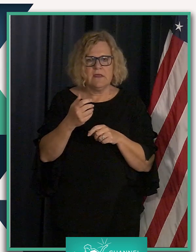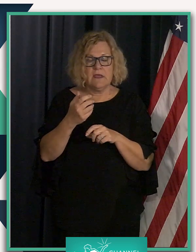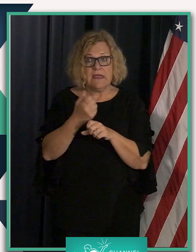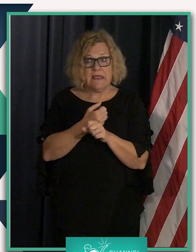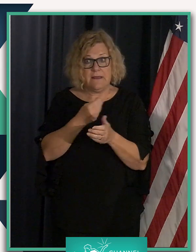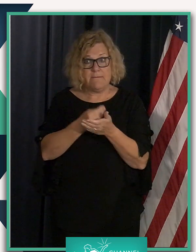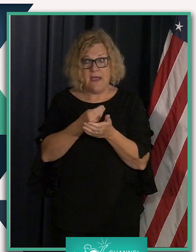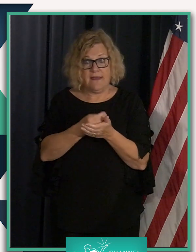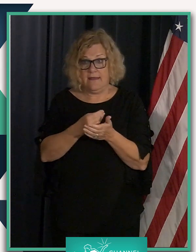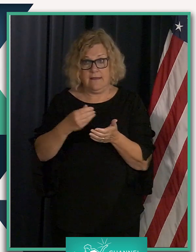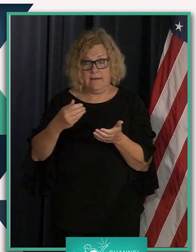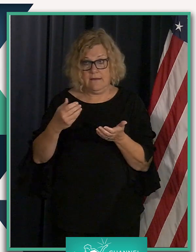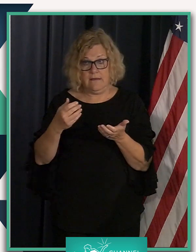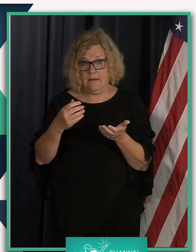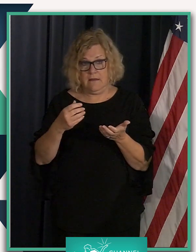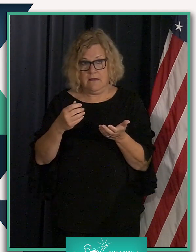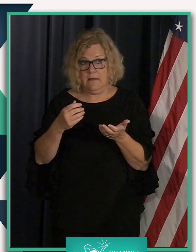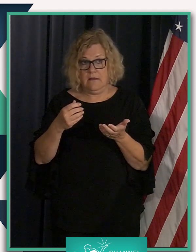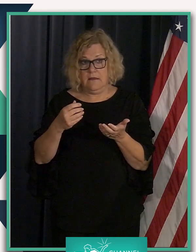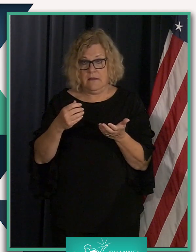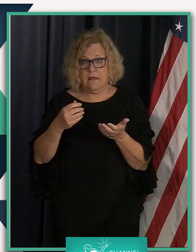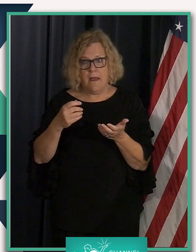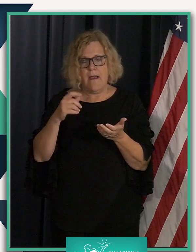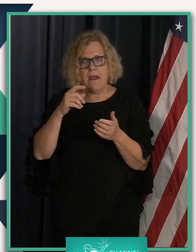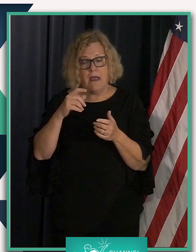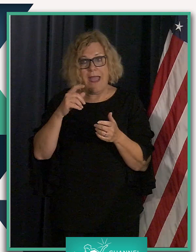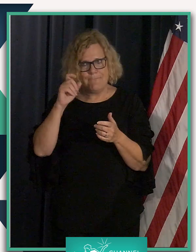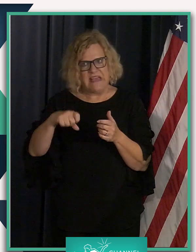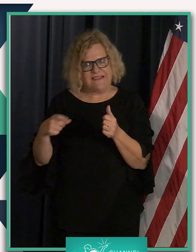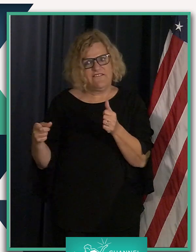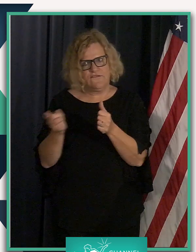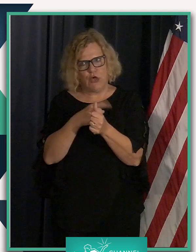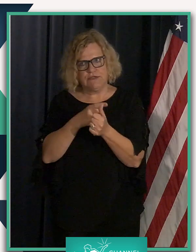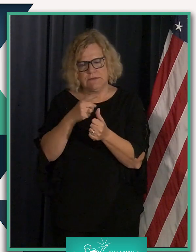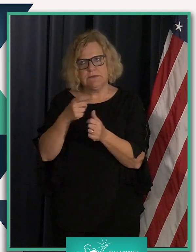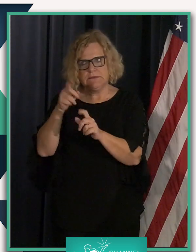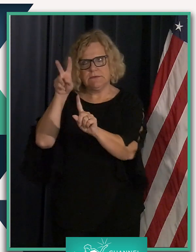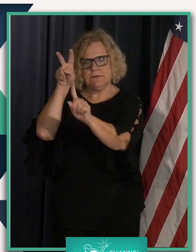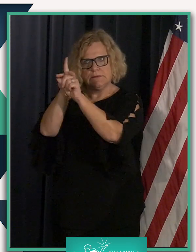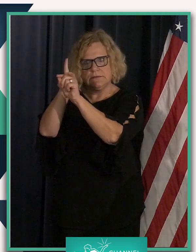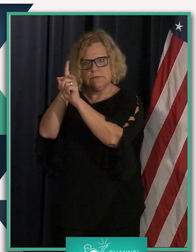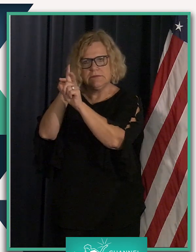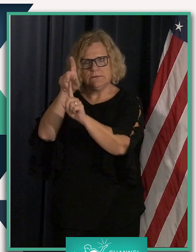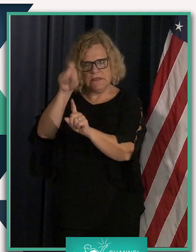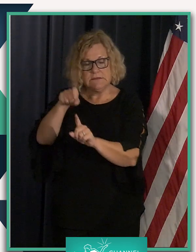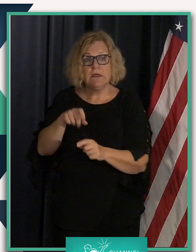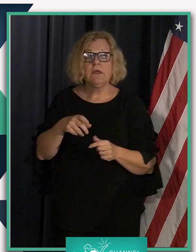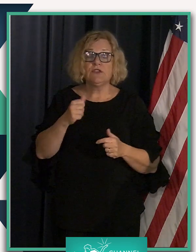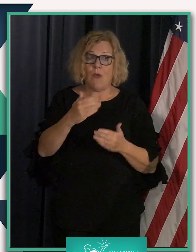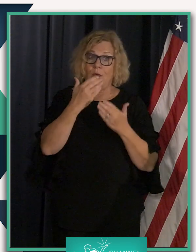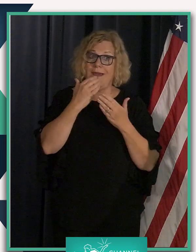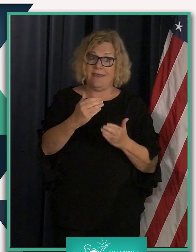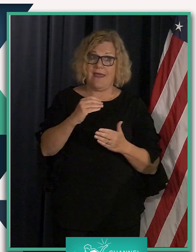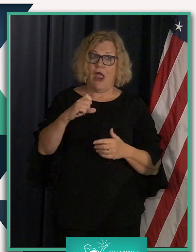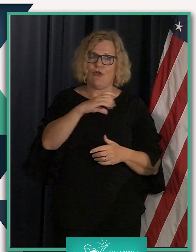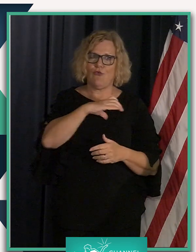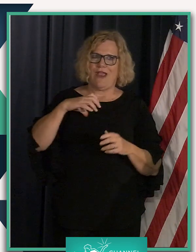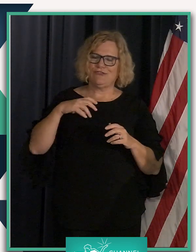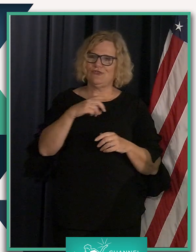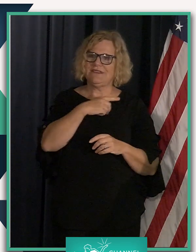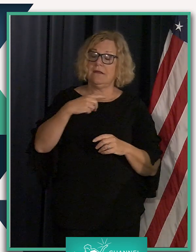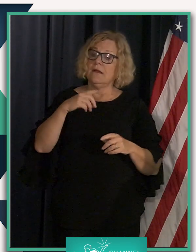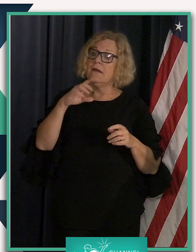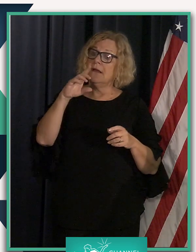year if we don't claim it properly. So I want to start by thanking our congressional delegation,